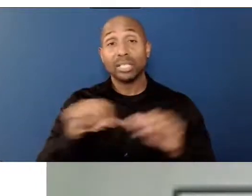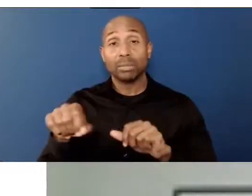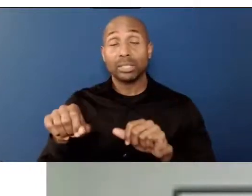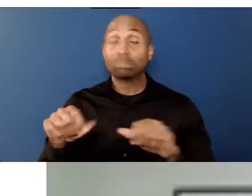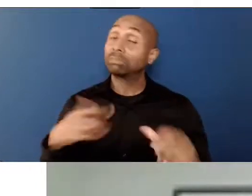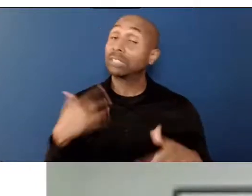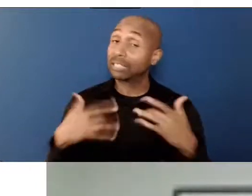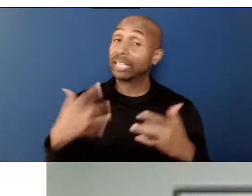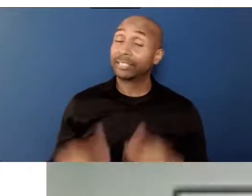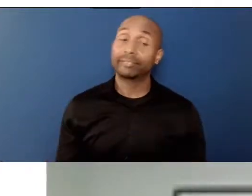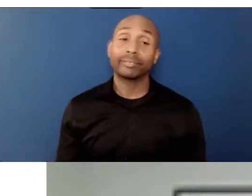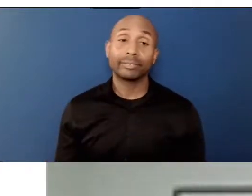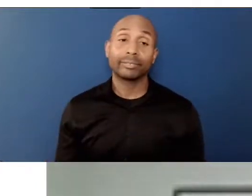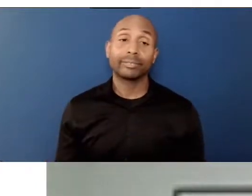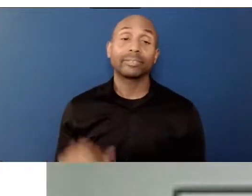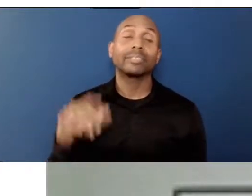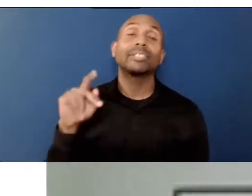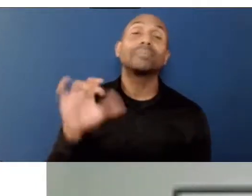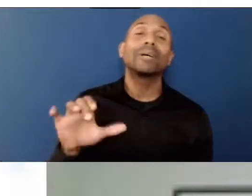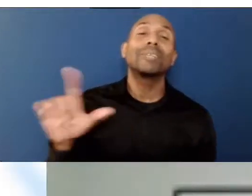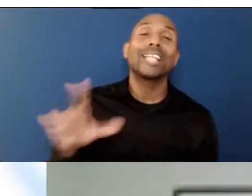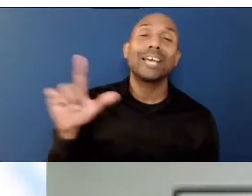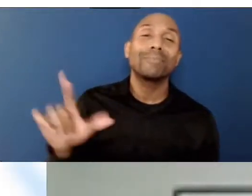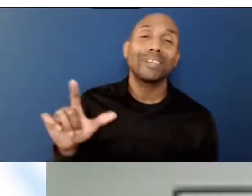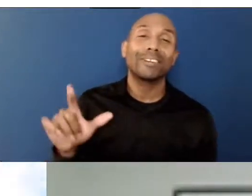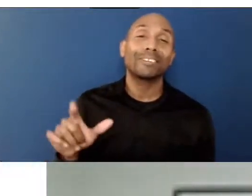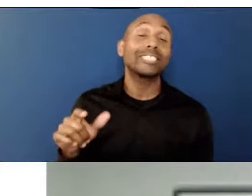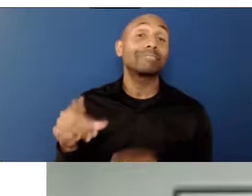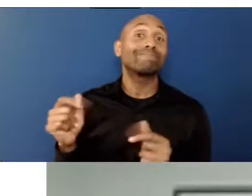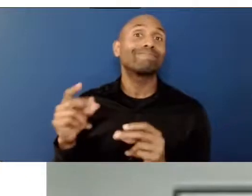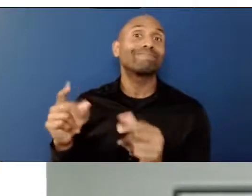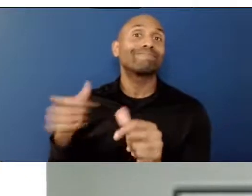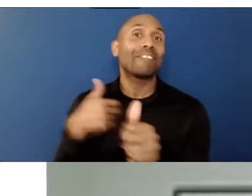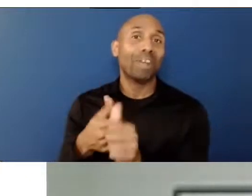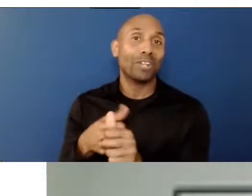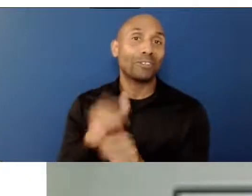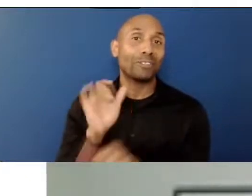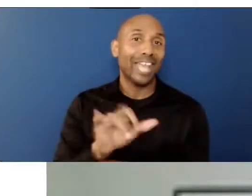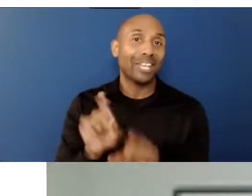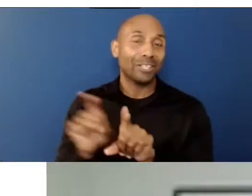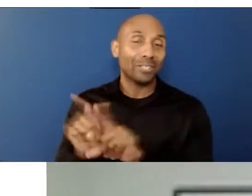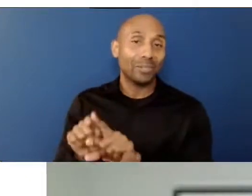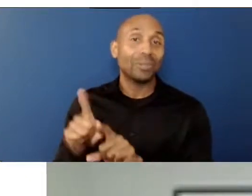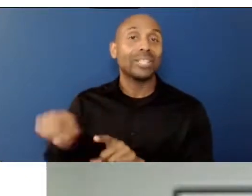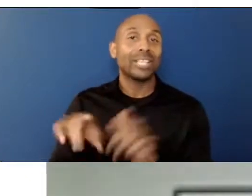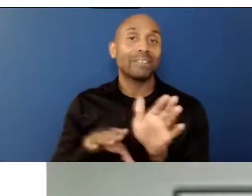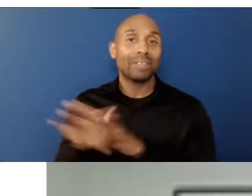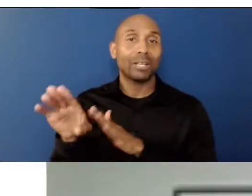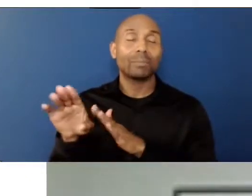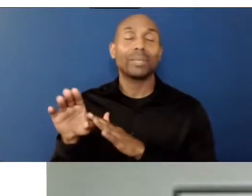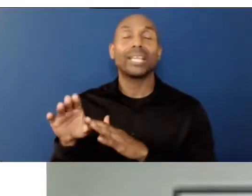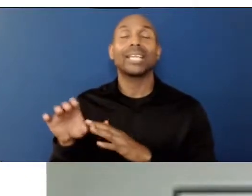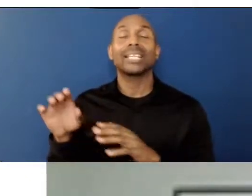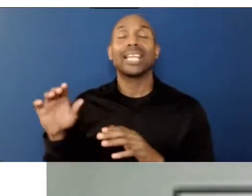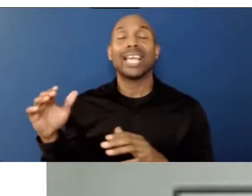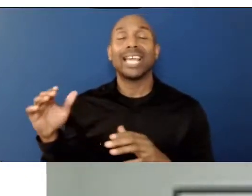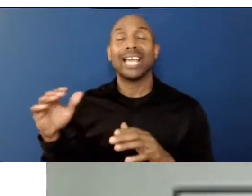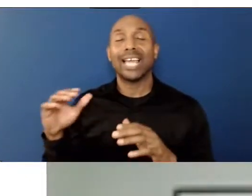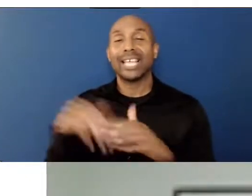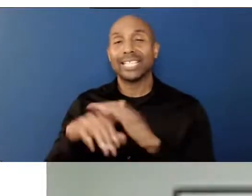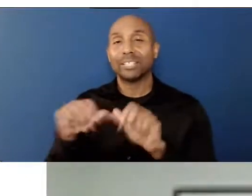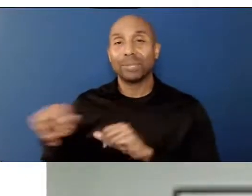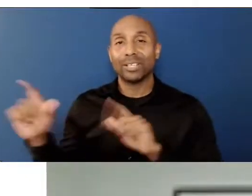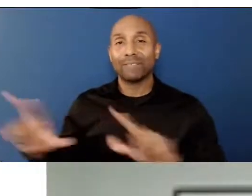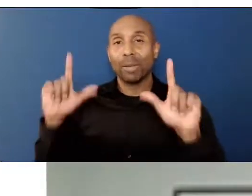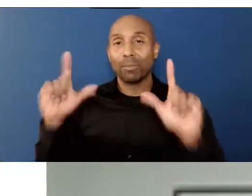province followed in the footsteps and are also developing an accessibility framework collaboratively too. So that's